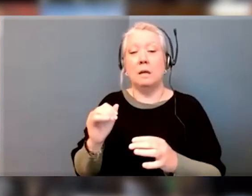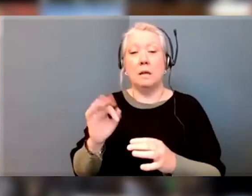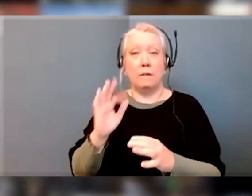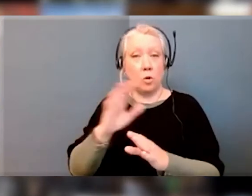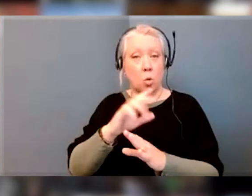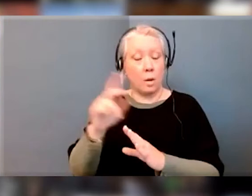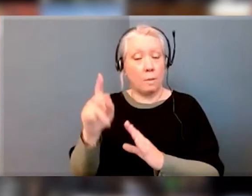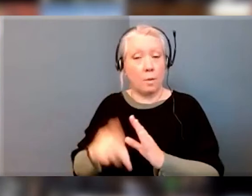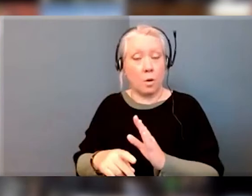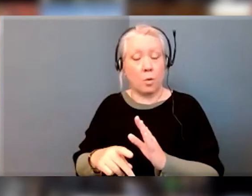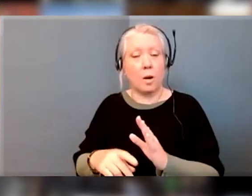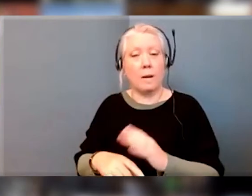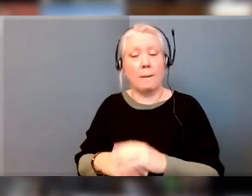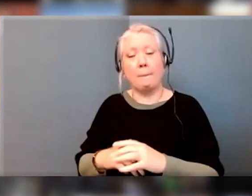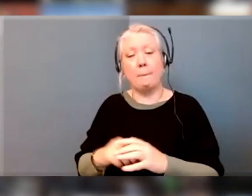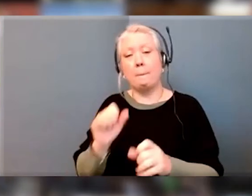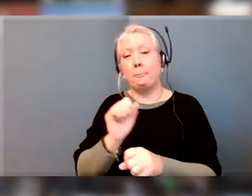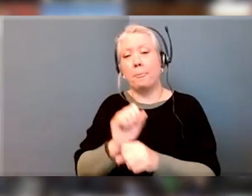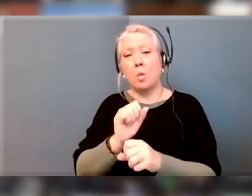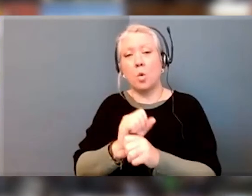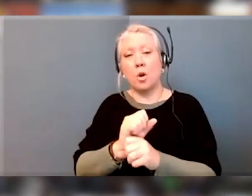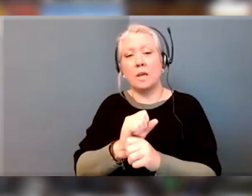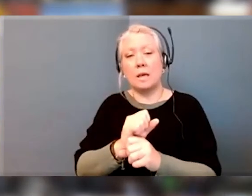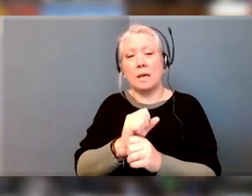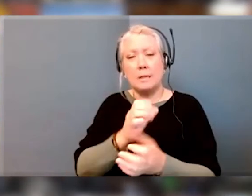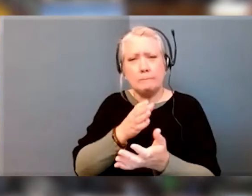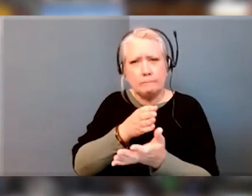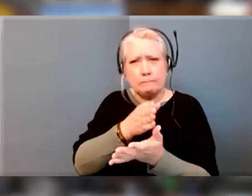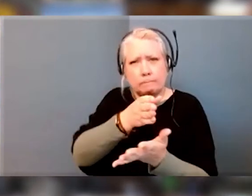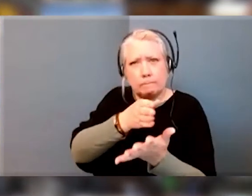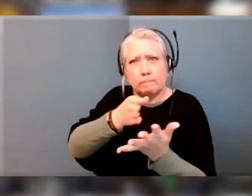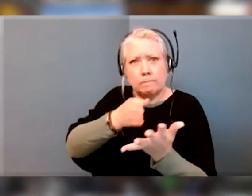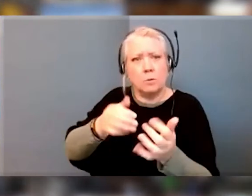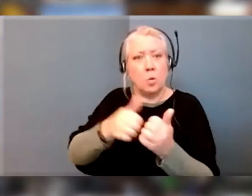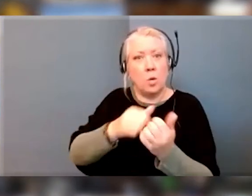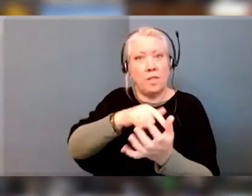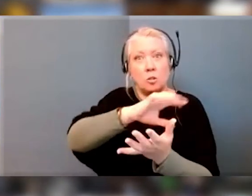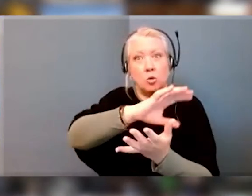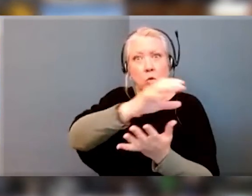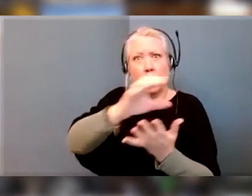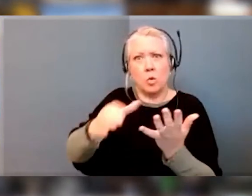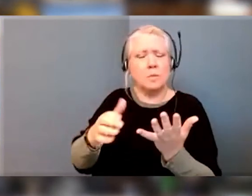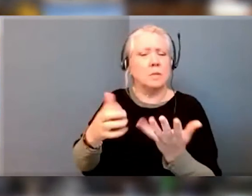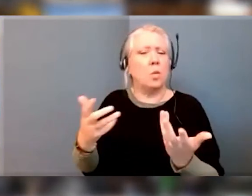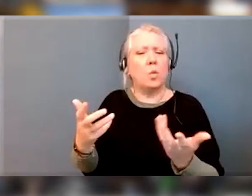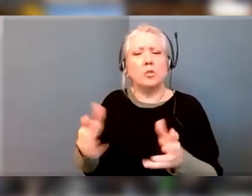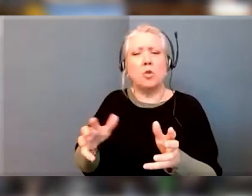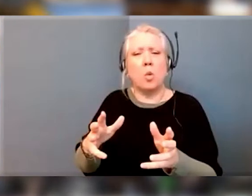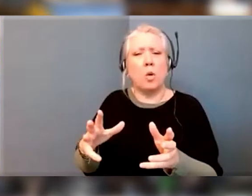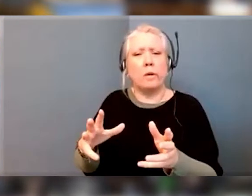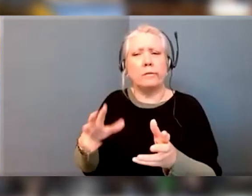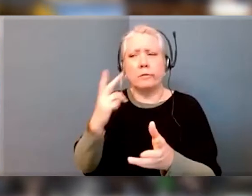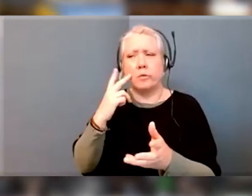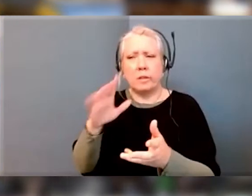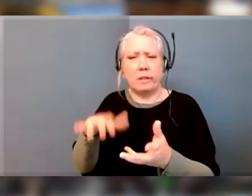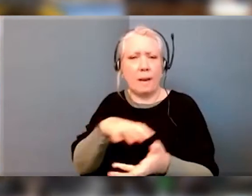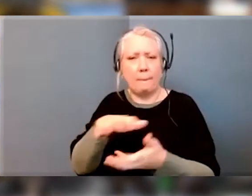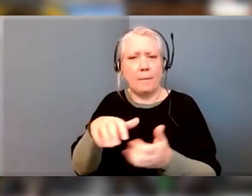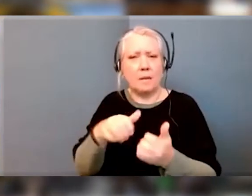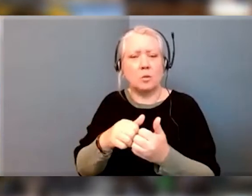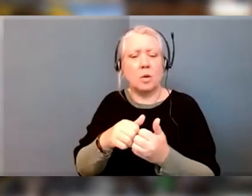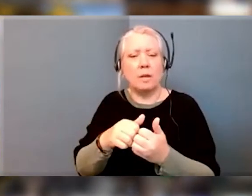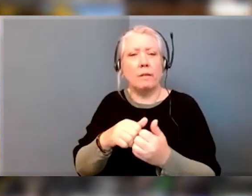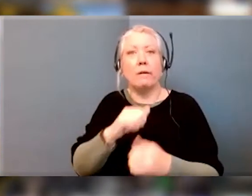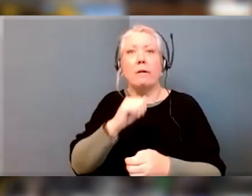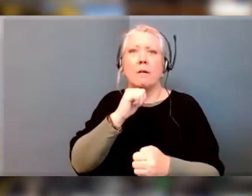working exclusively with any of these populations, we don't want to see it mixed with non-presumed eligible